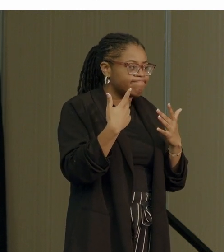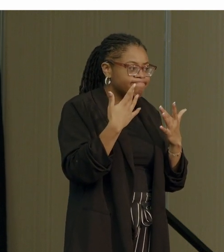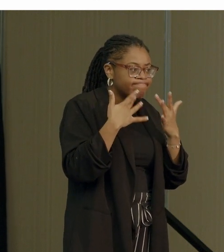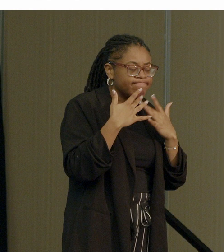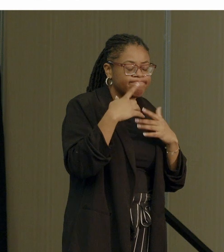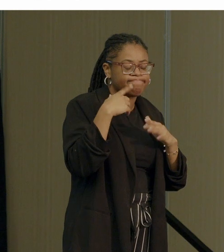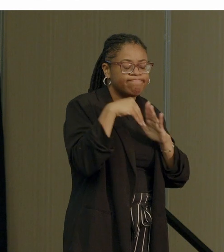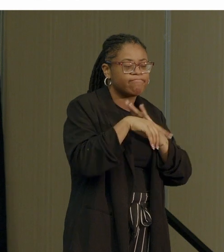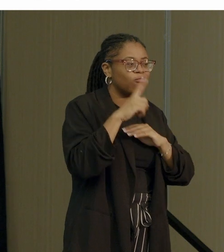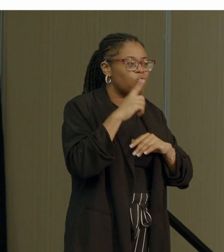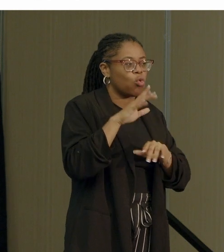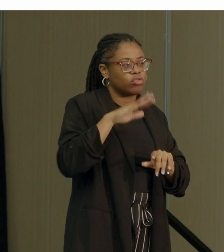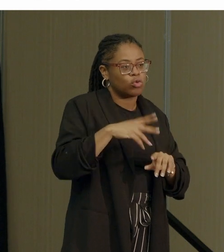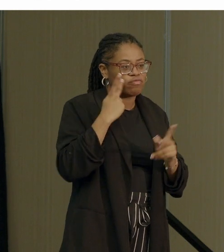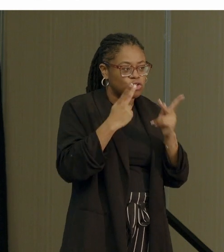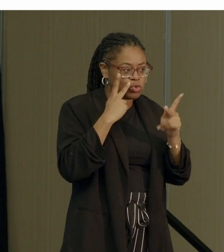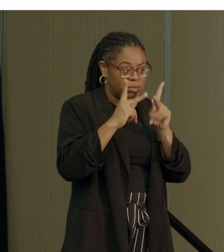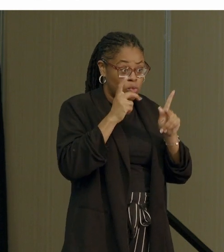web.